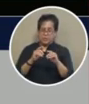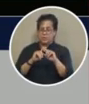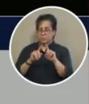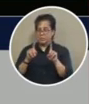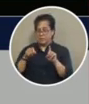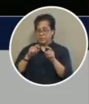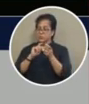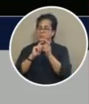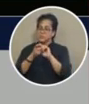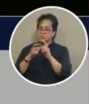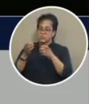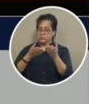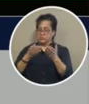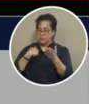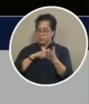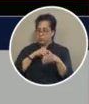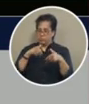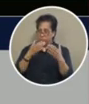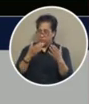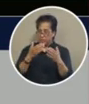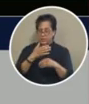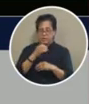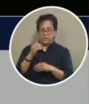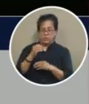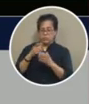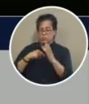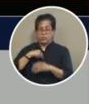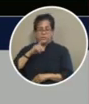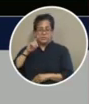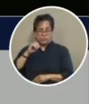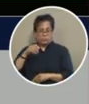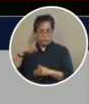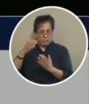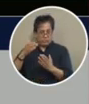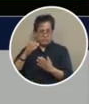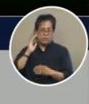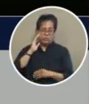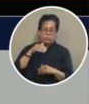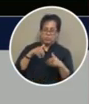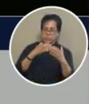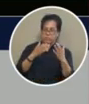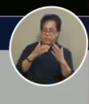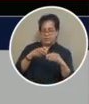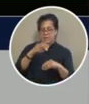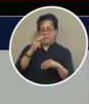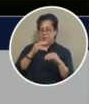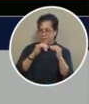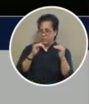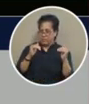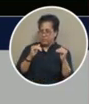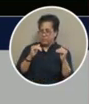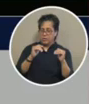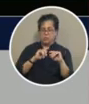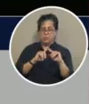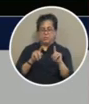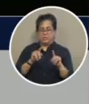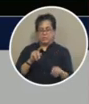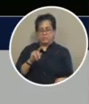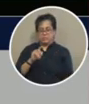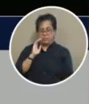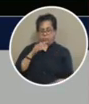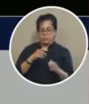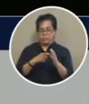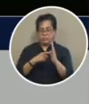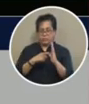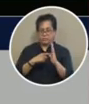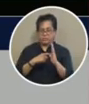to adjust the services we provide, and the services we do provide, we want to provide them at a very high level, but it will